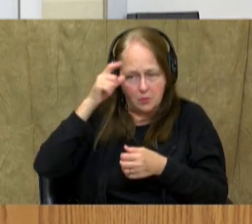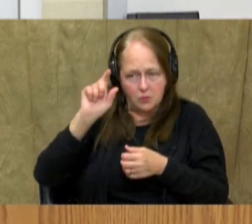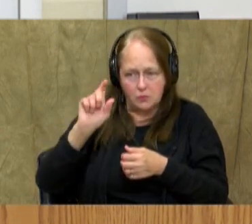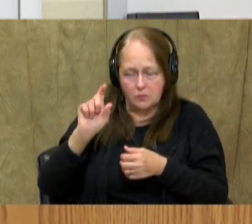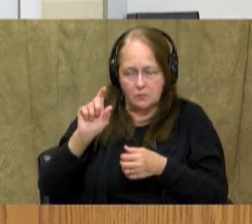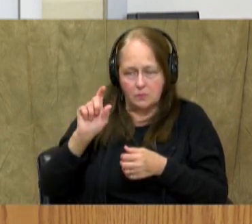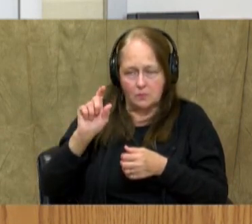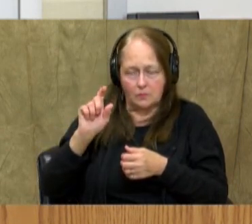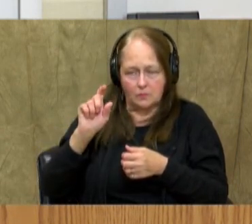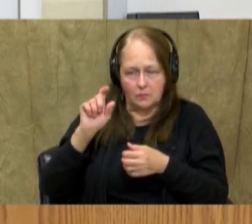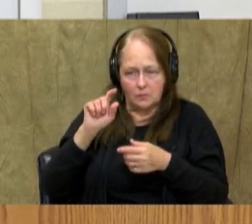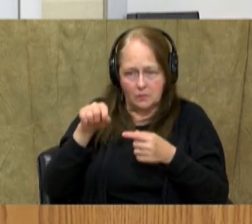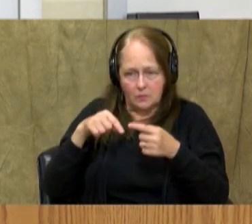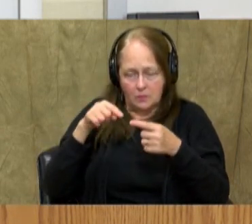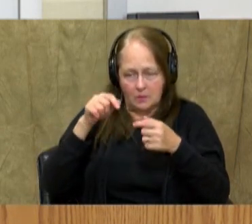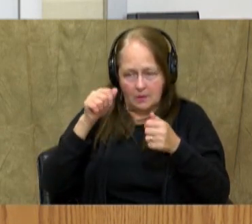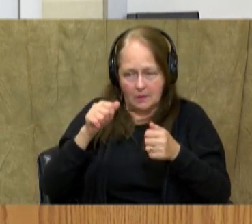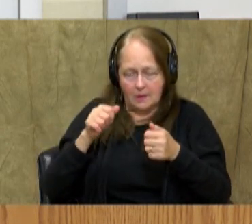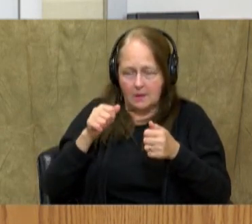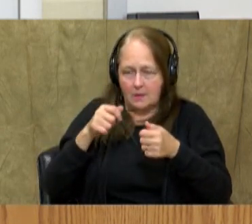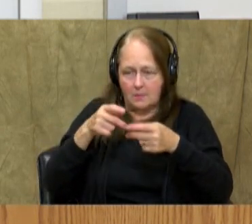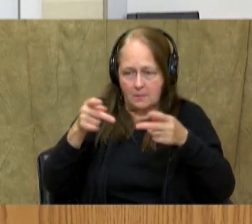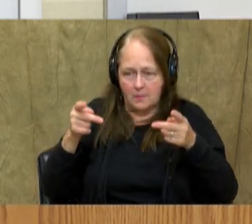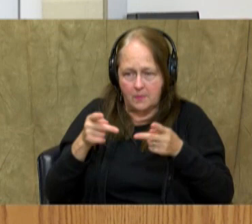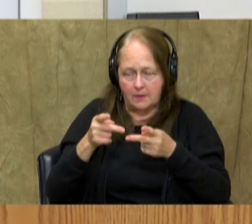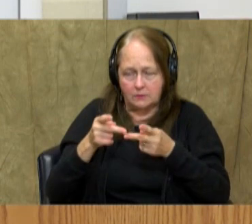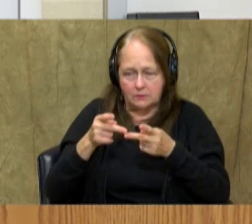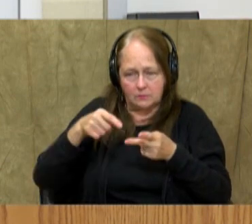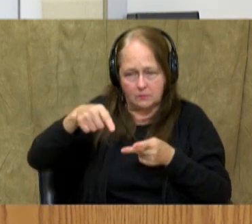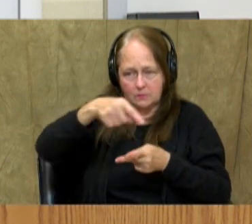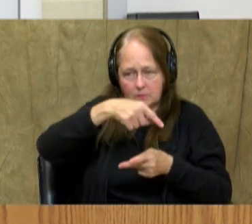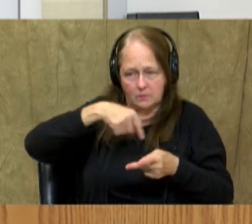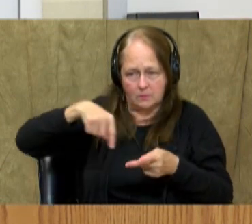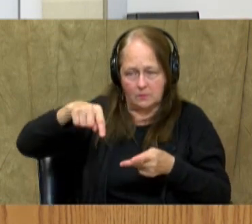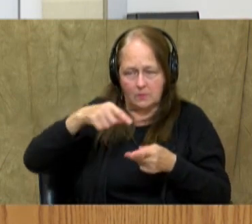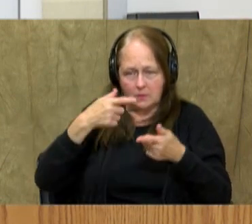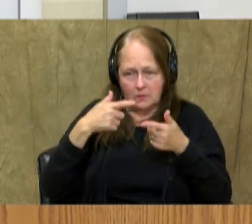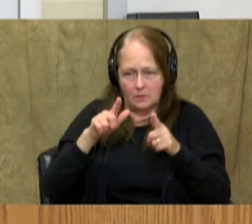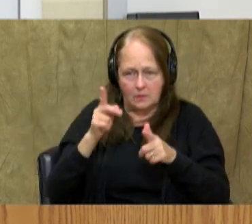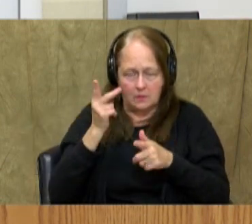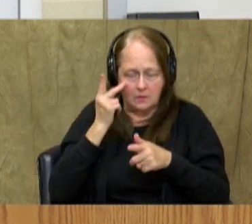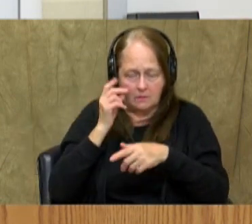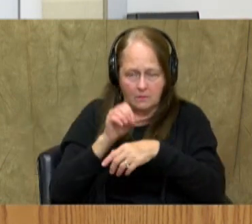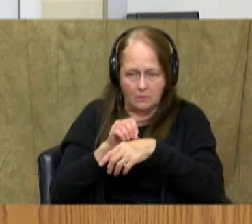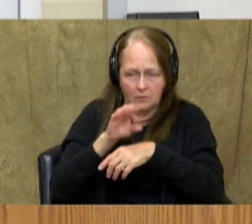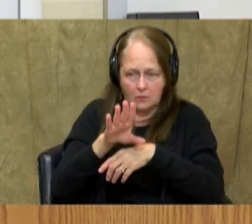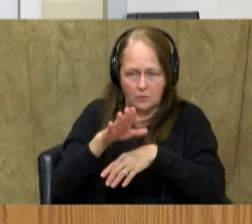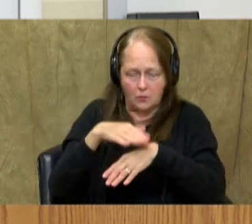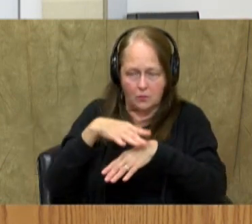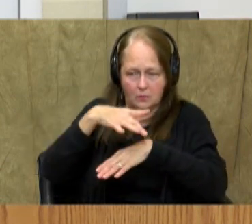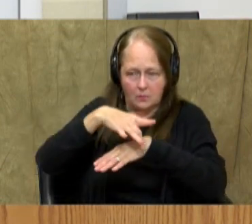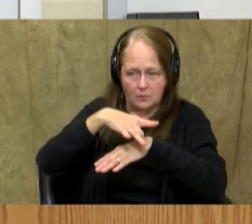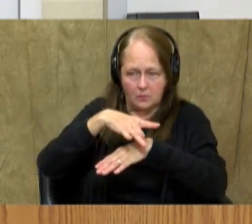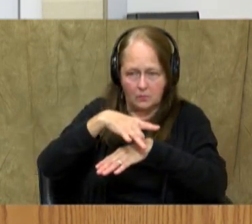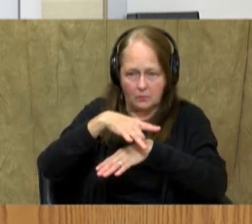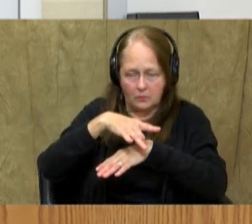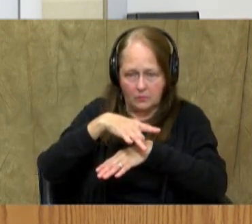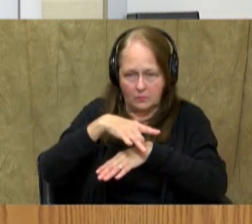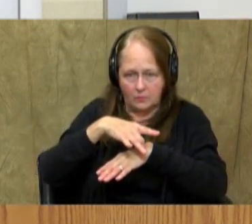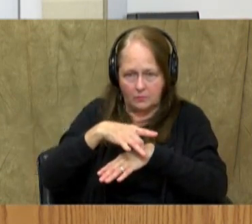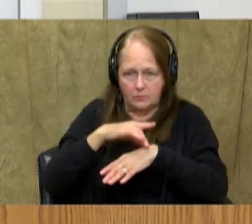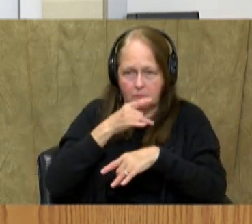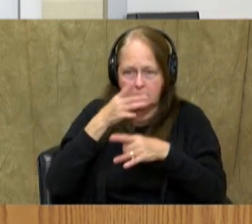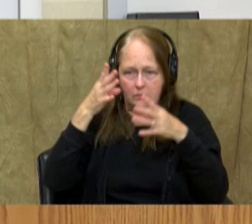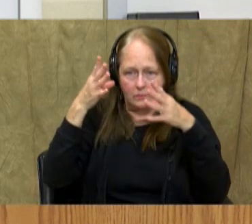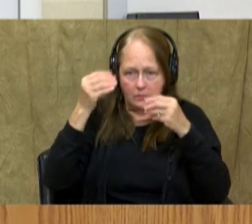point. It could be anywhere on the progression. So let's look at the effects on Earth. So let's kind of kill these